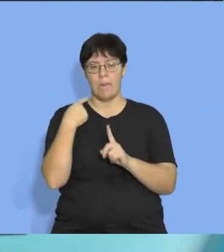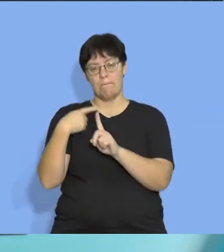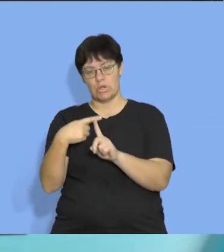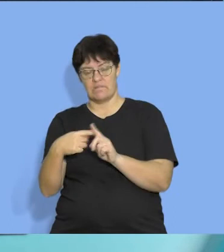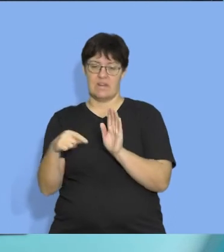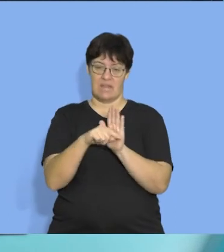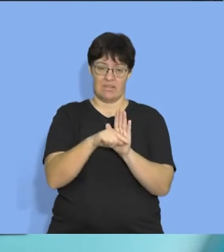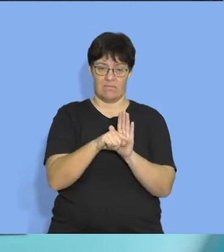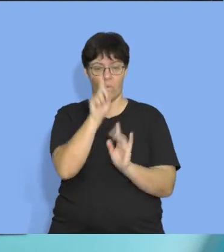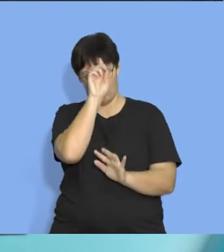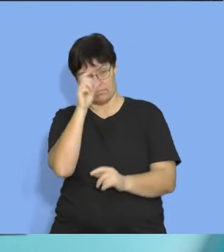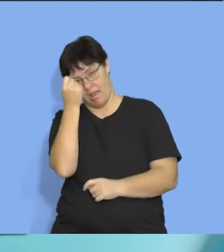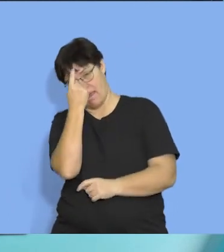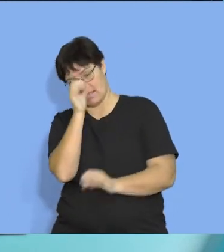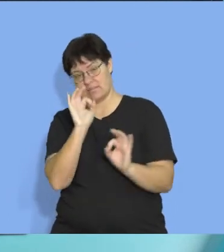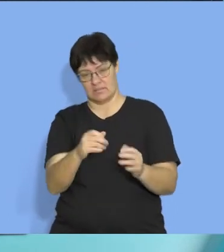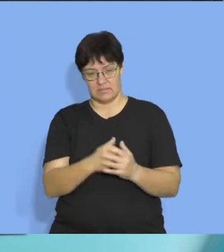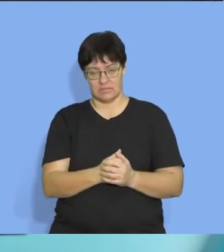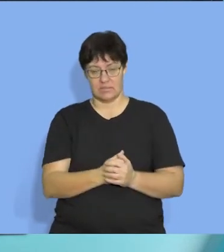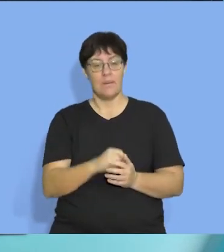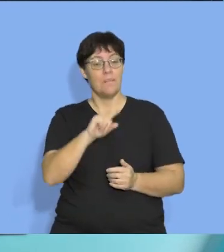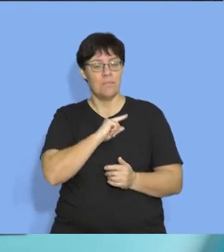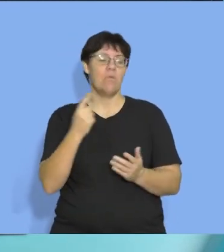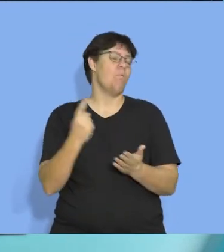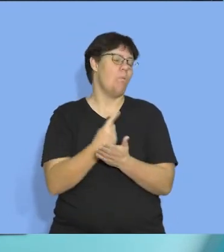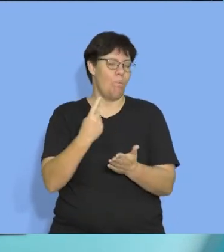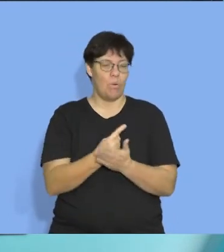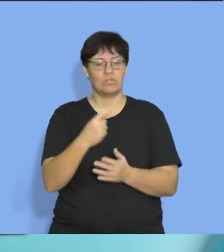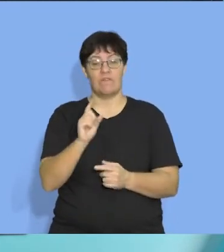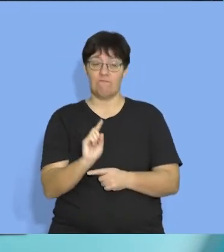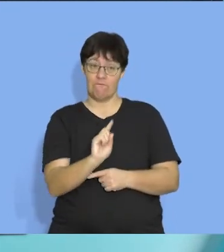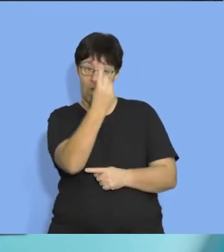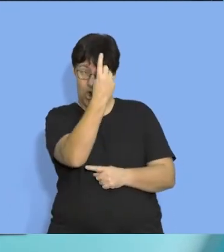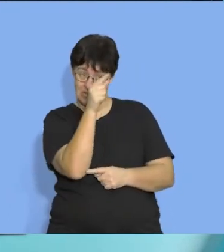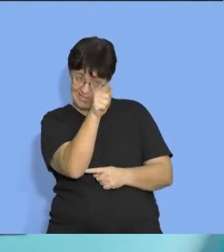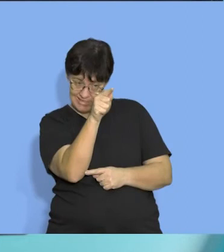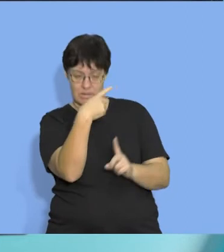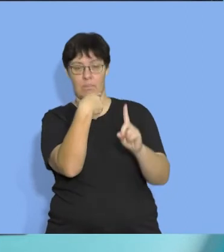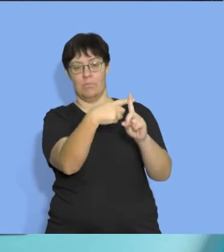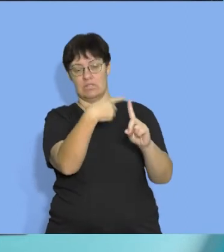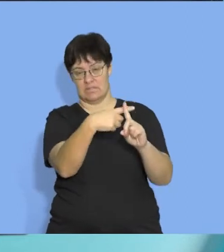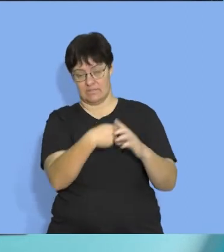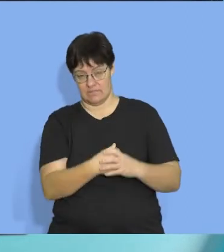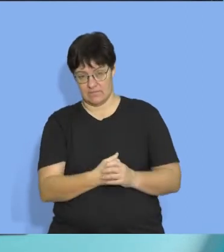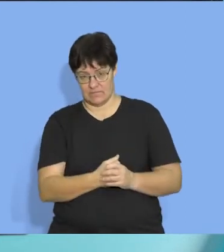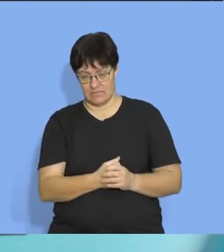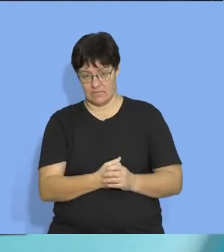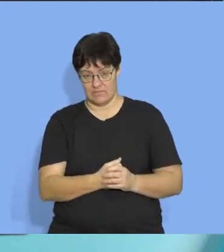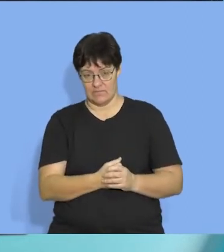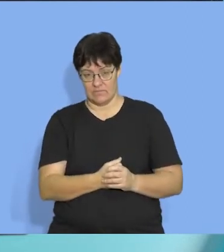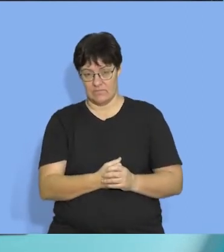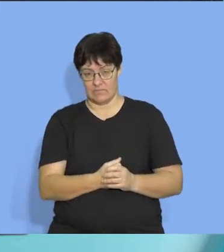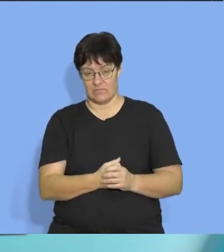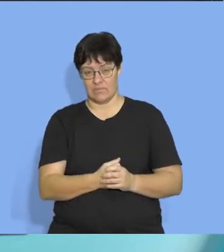makes sense to you. What I like to do is always choose my first direction as my positive